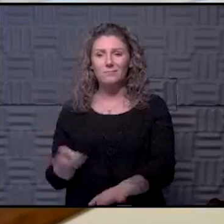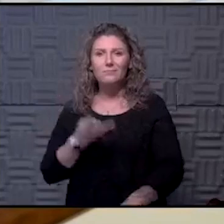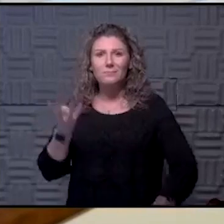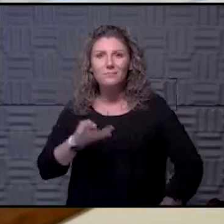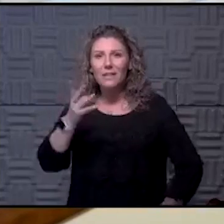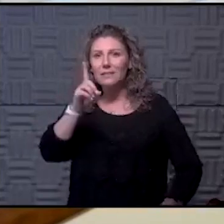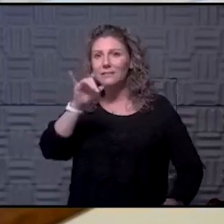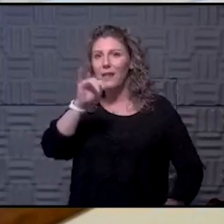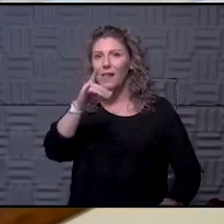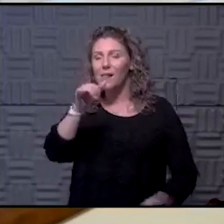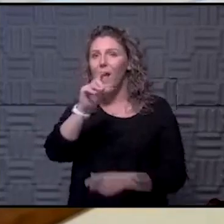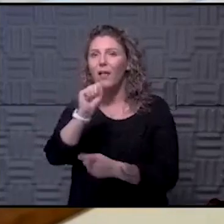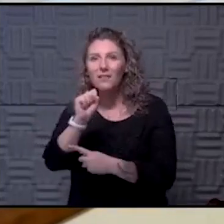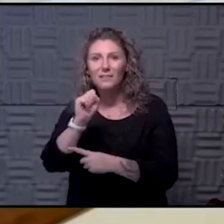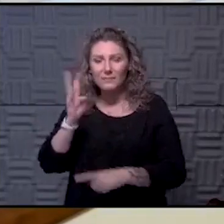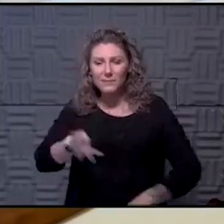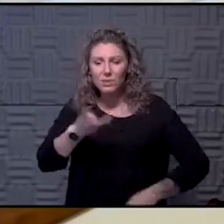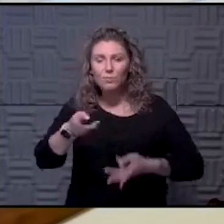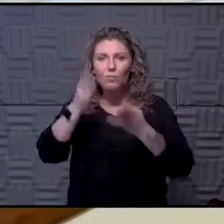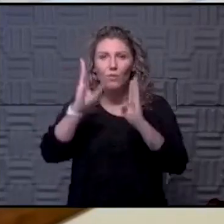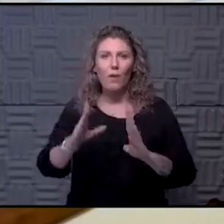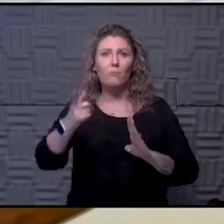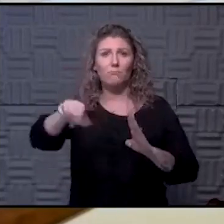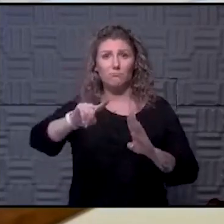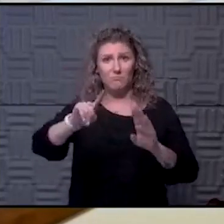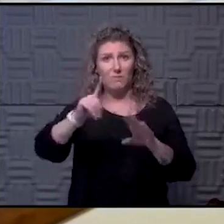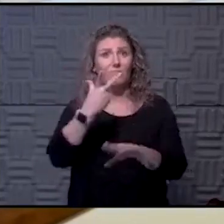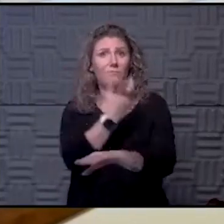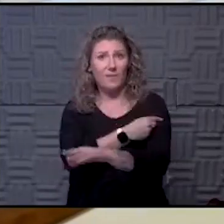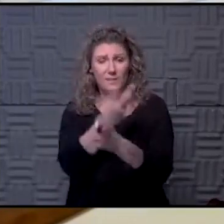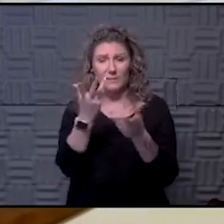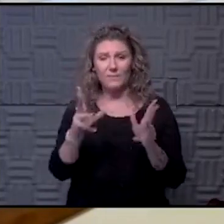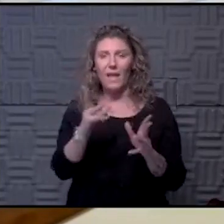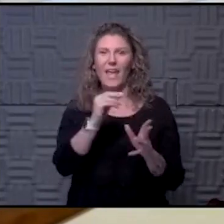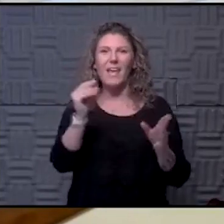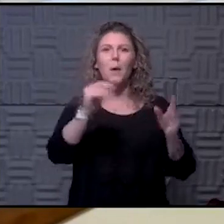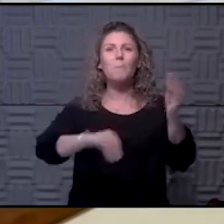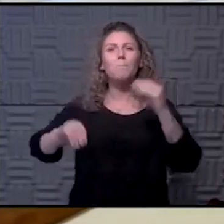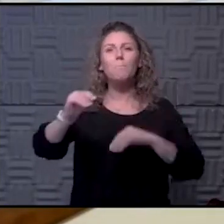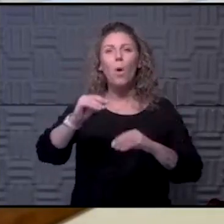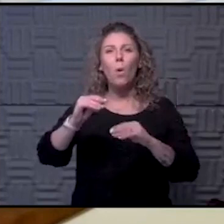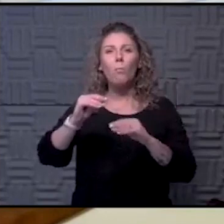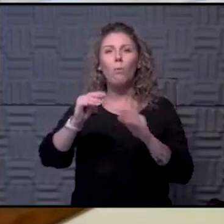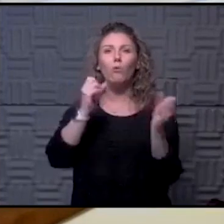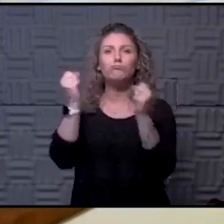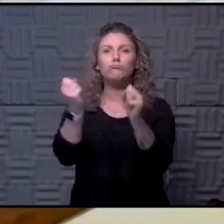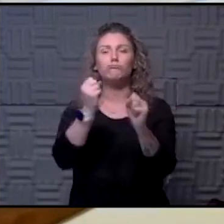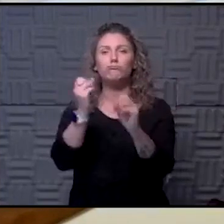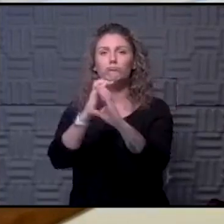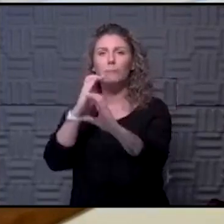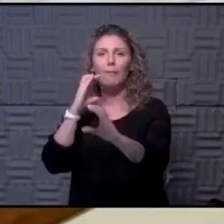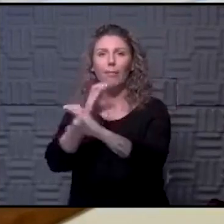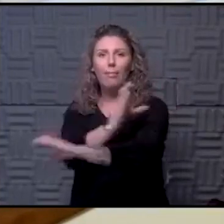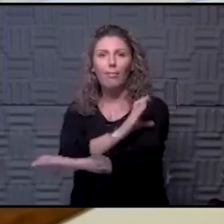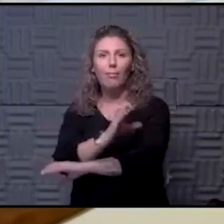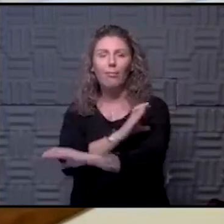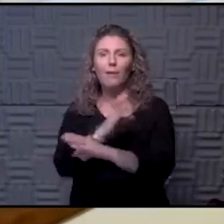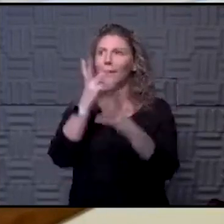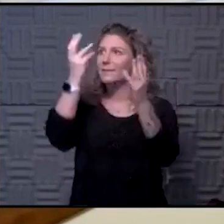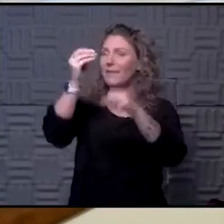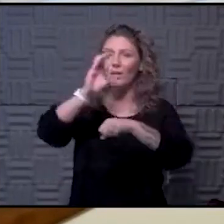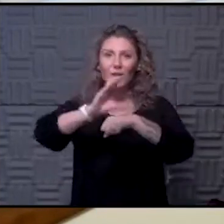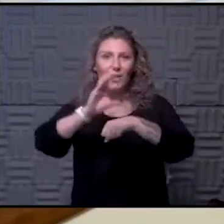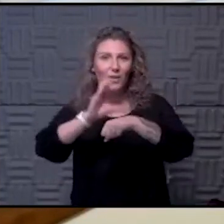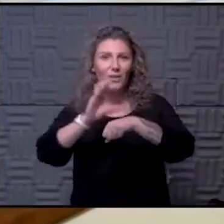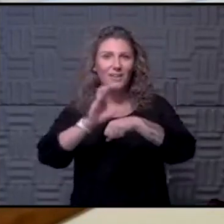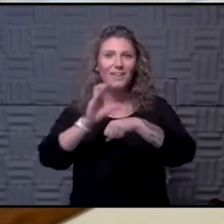been able to vaccinate their patients. And again, we have some of these mobile clinics too out at various churches. Citizen